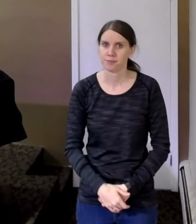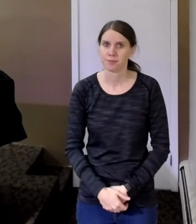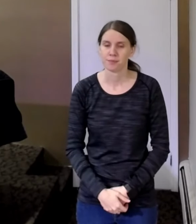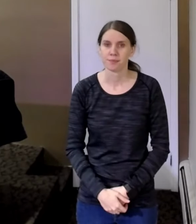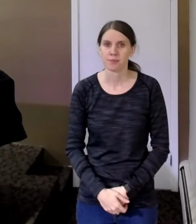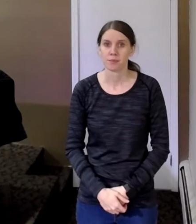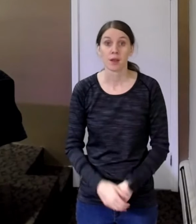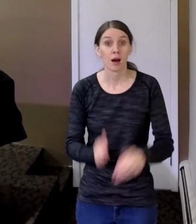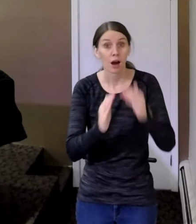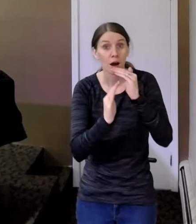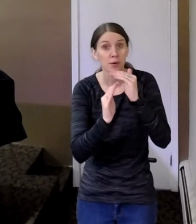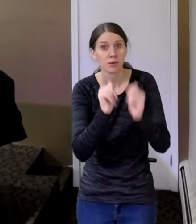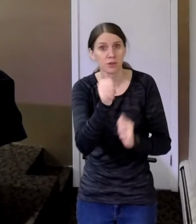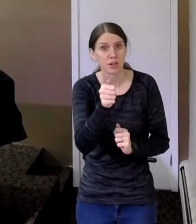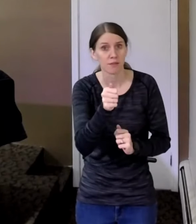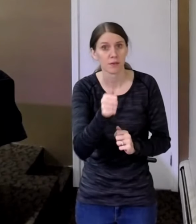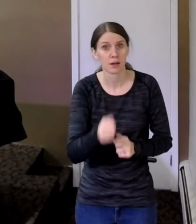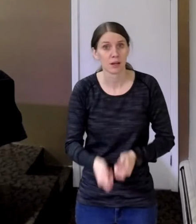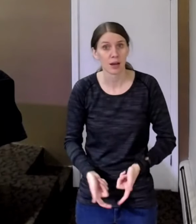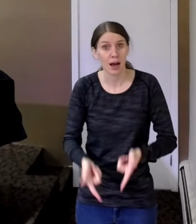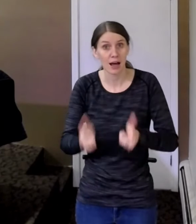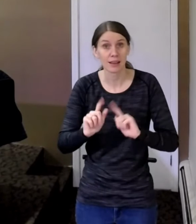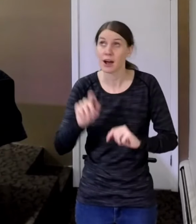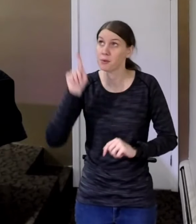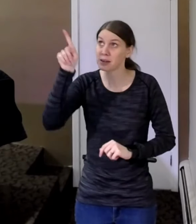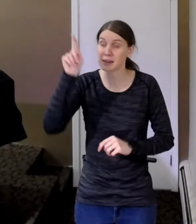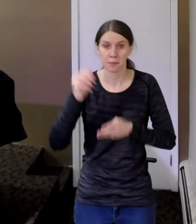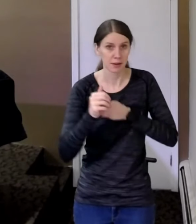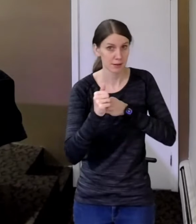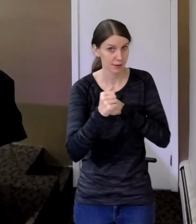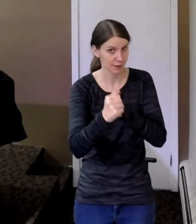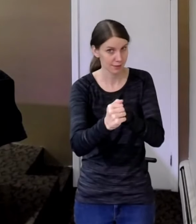Humble yourself and let me lead the way, is what he's